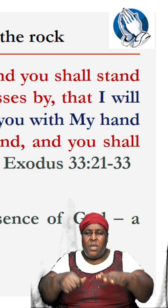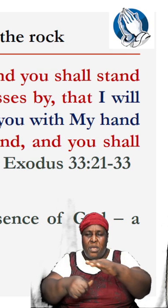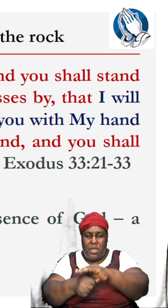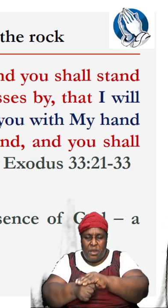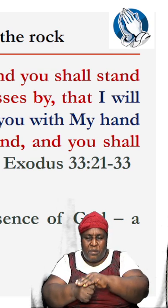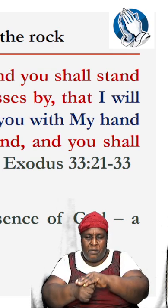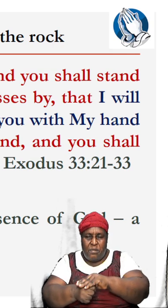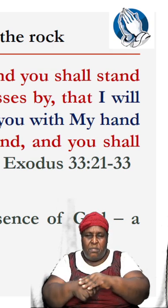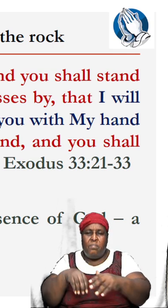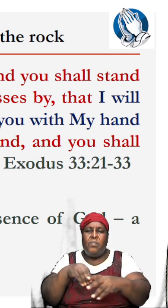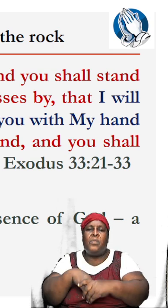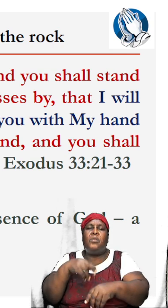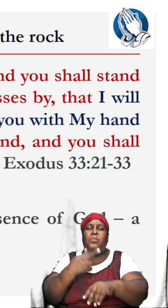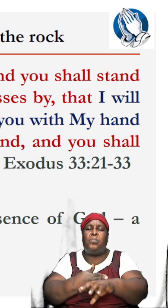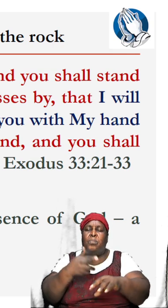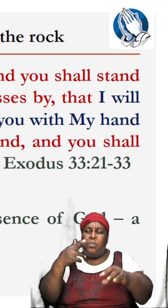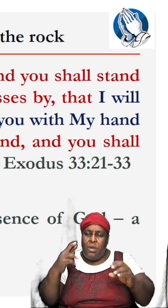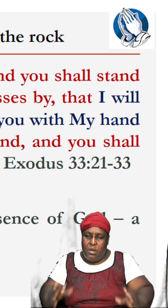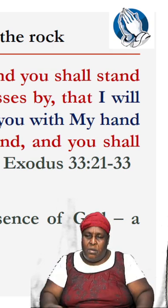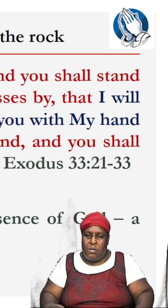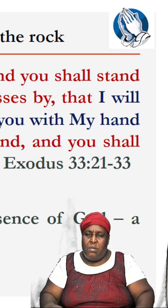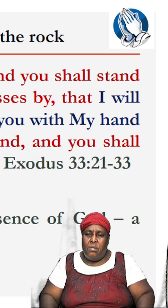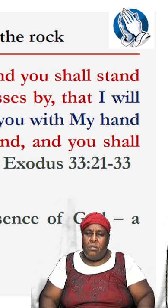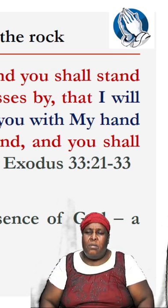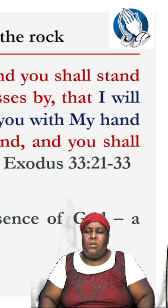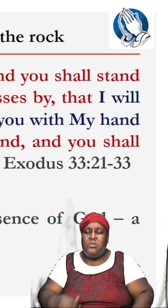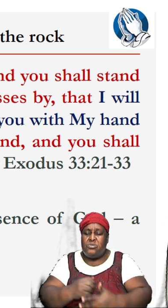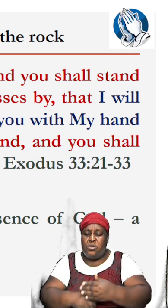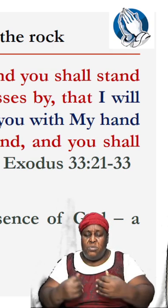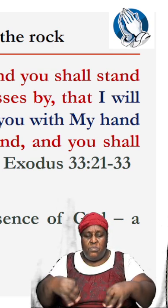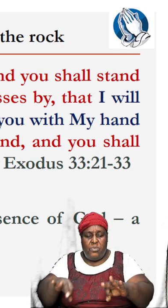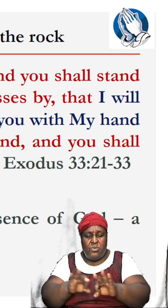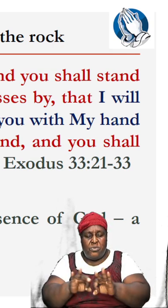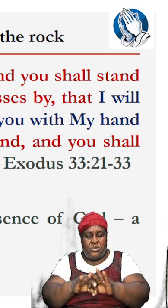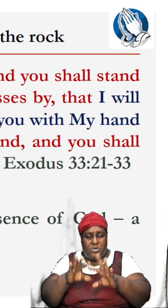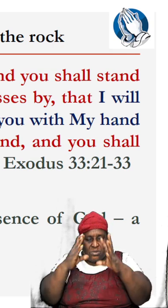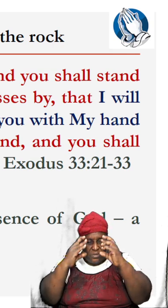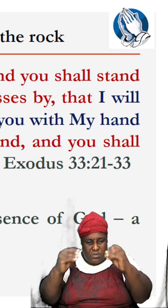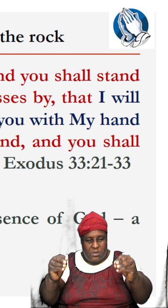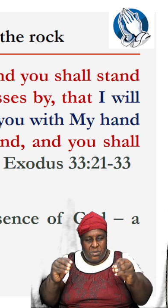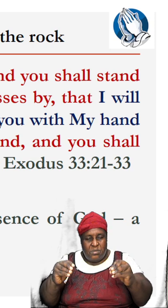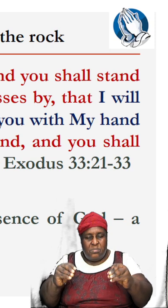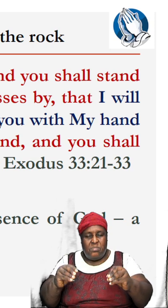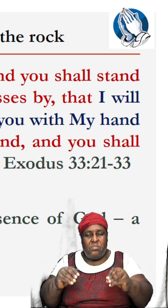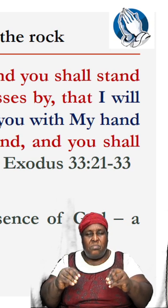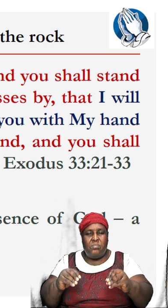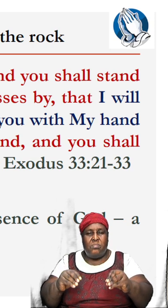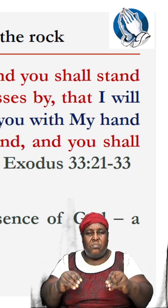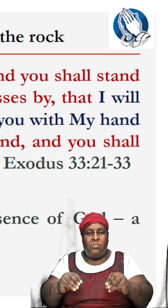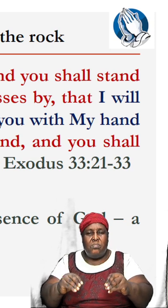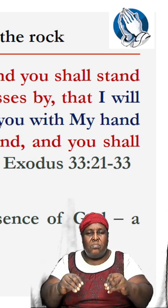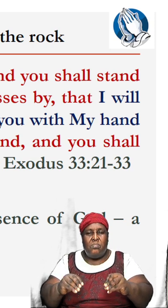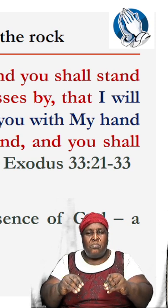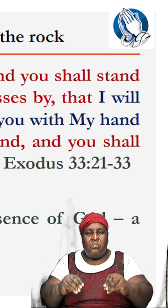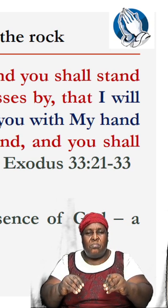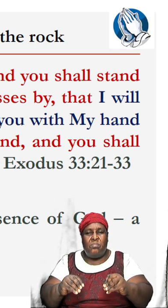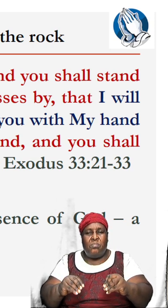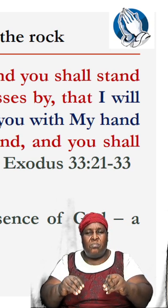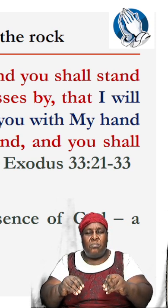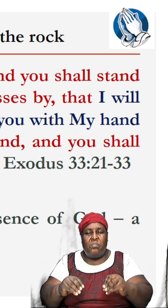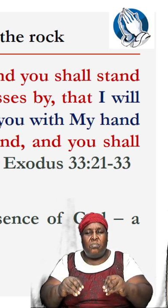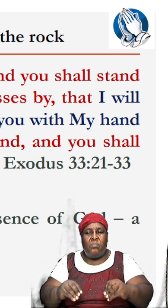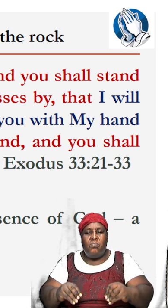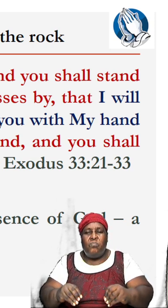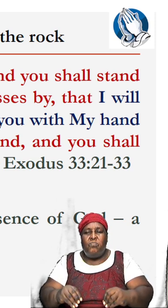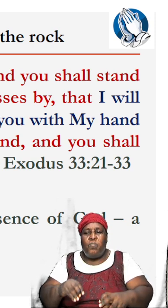rock. Now there's some important teaching that the Bible says as it relates to the rock. So for example,